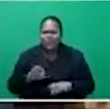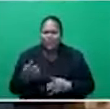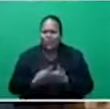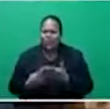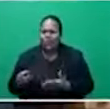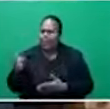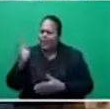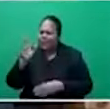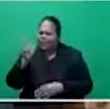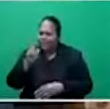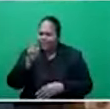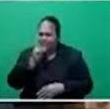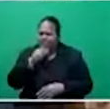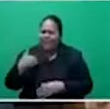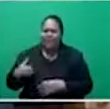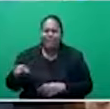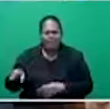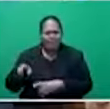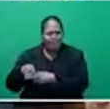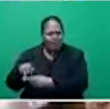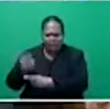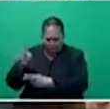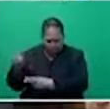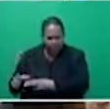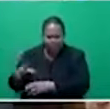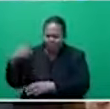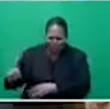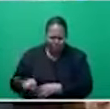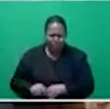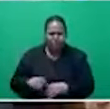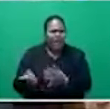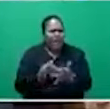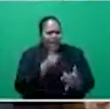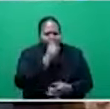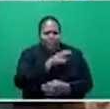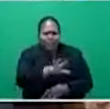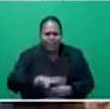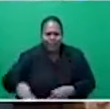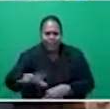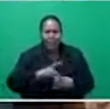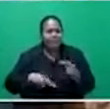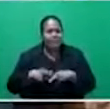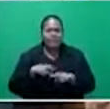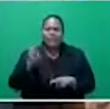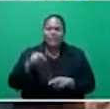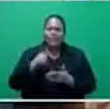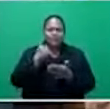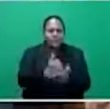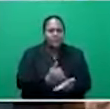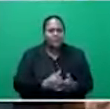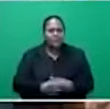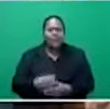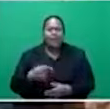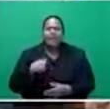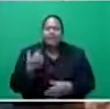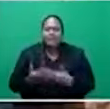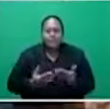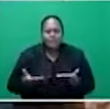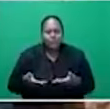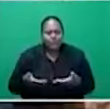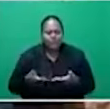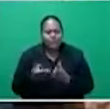Kasi. There are lots of other people all over Fiji. They need assistance, sir. So you see, as I said in the introduction of the